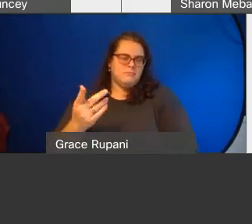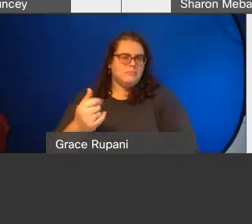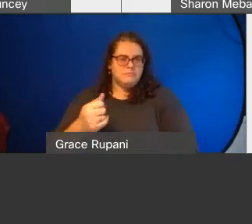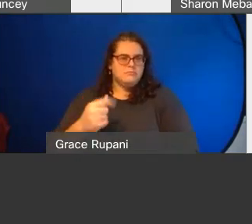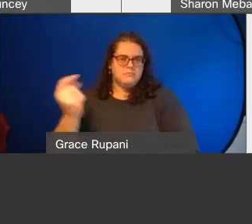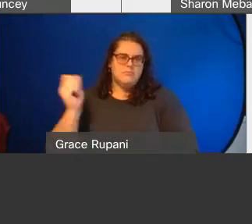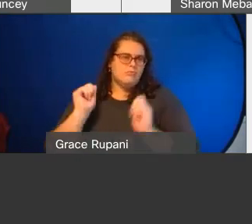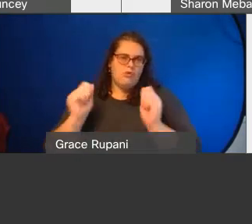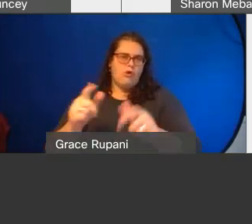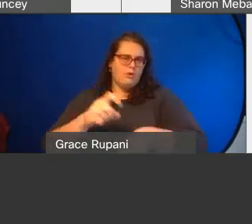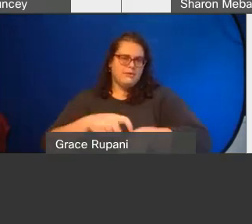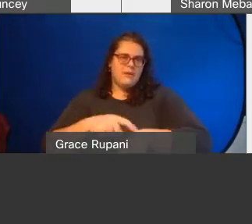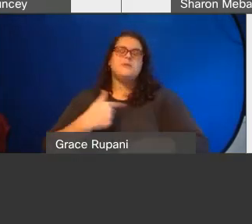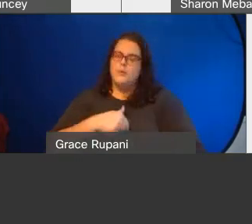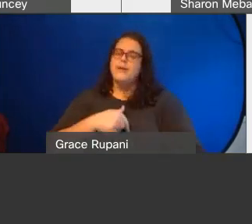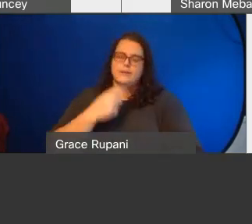we hear you.